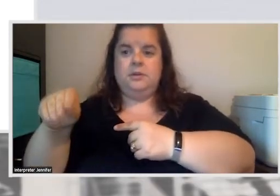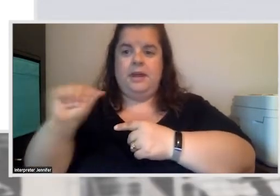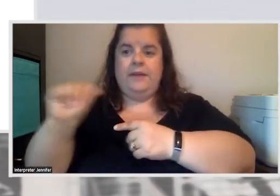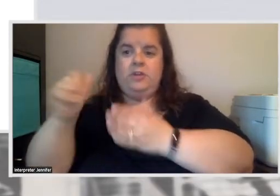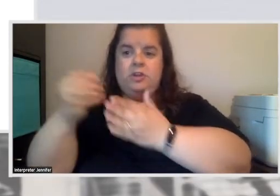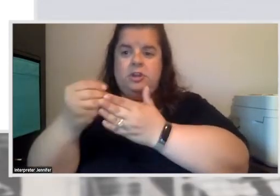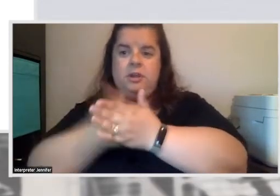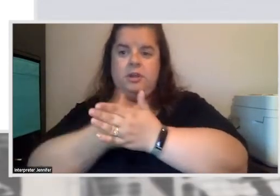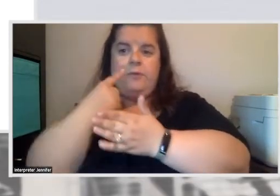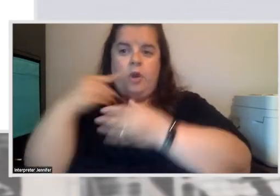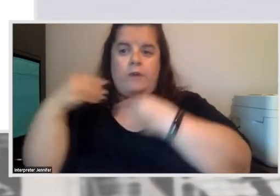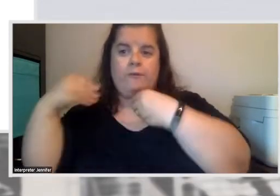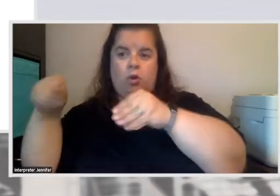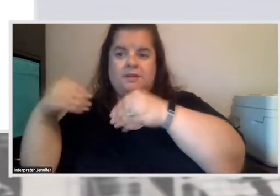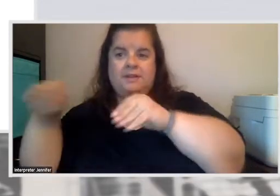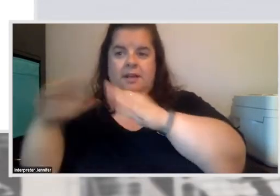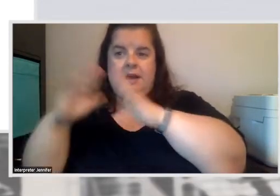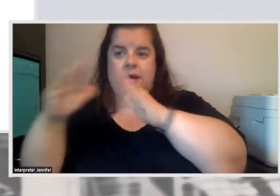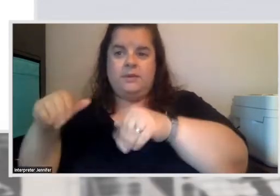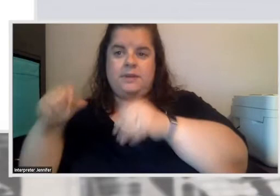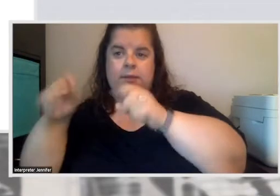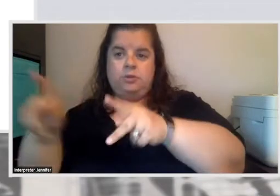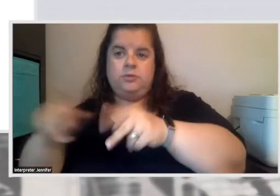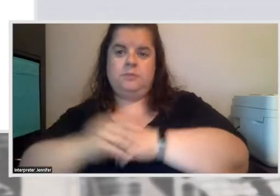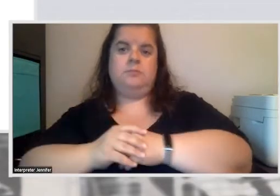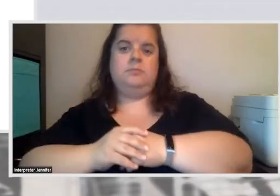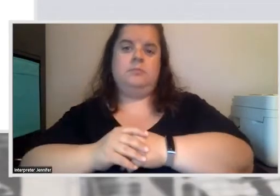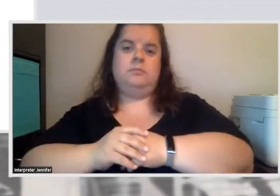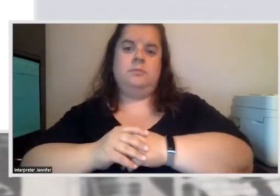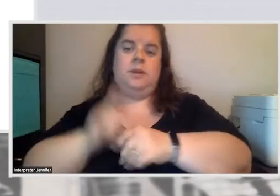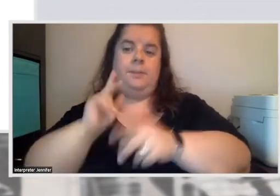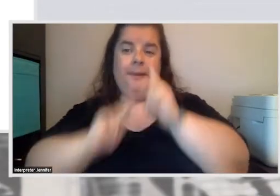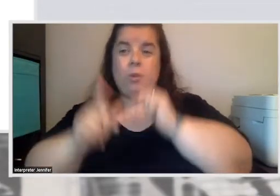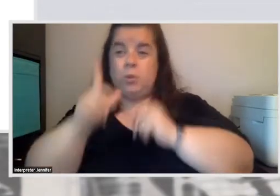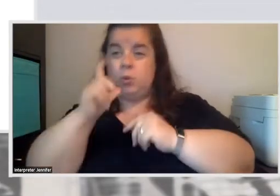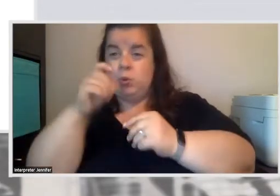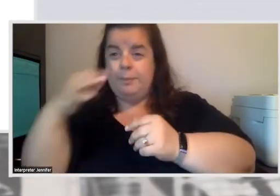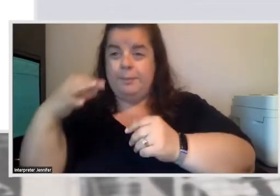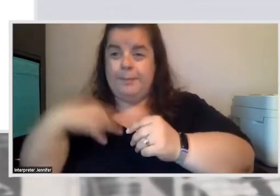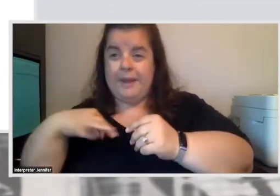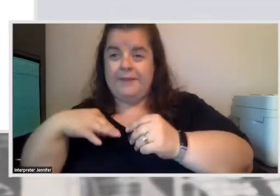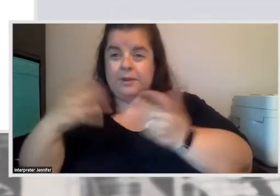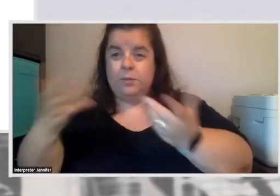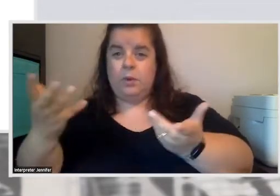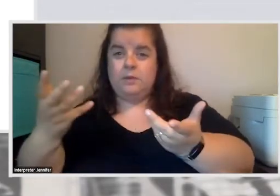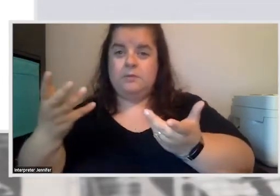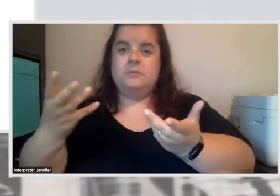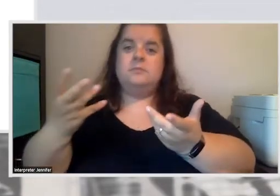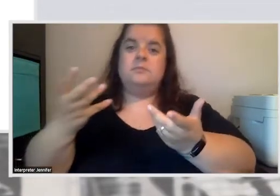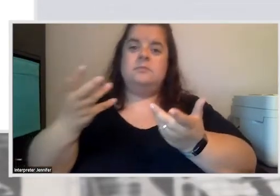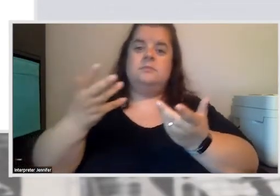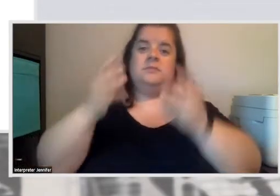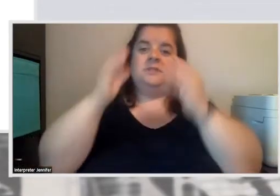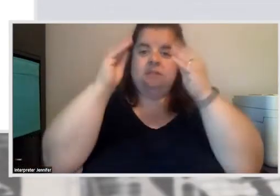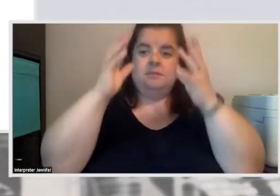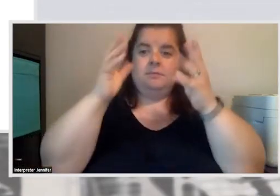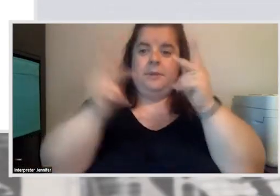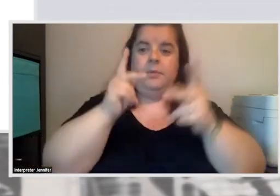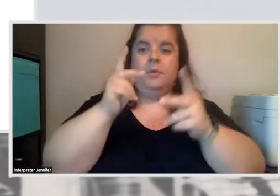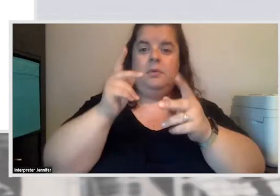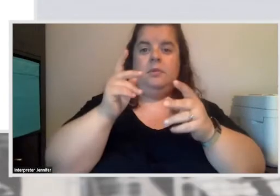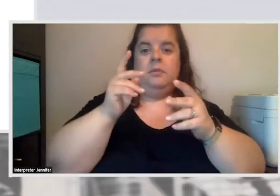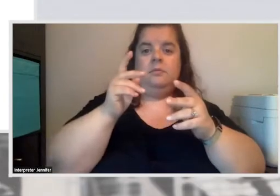for sale units and opportunities. And the beneficiaries of workforce housing often include people in the professions